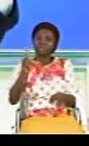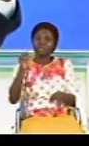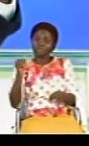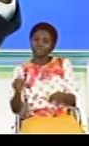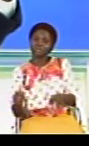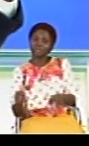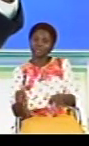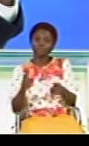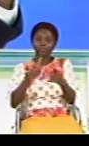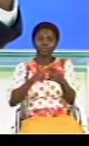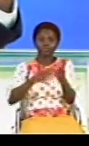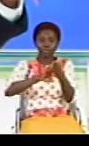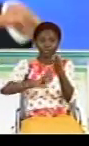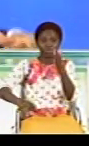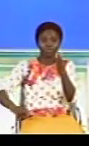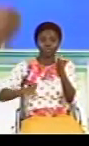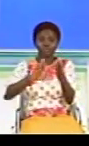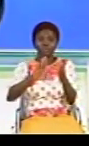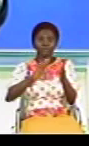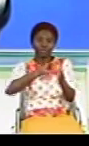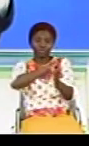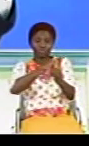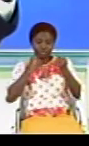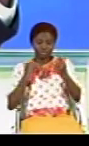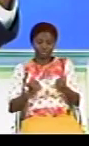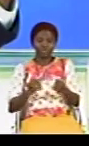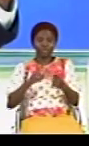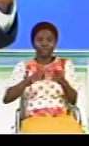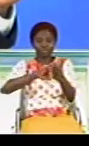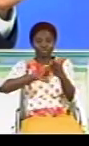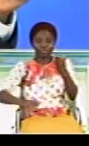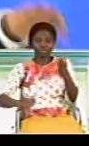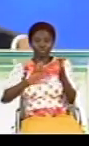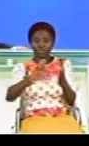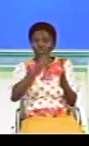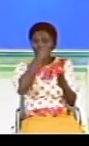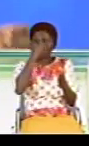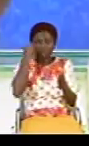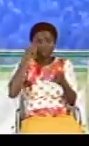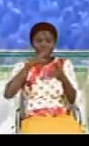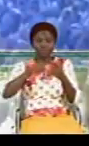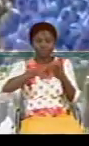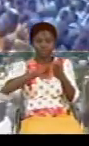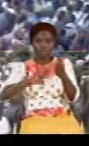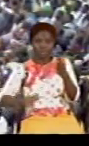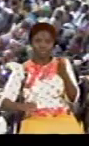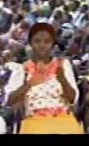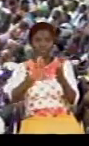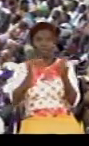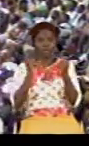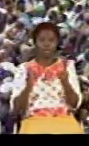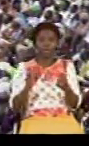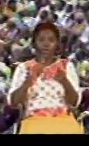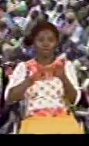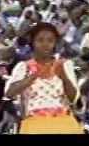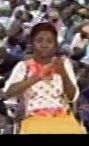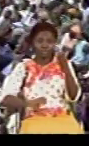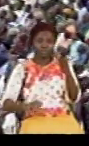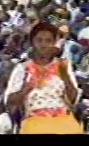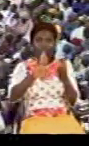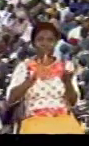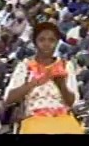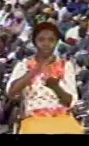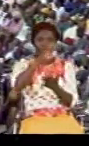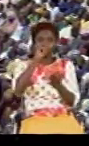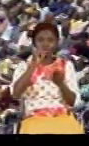your sight, to take away your power, to take away your glorious position.